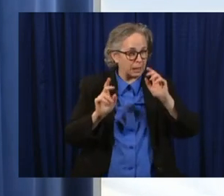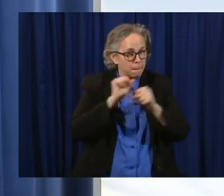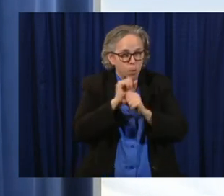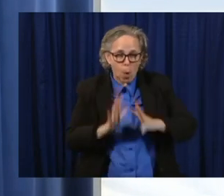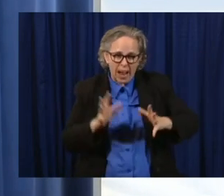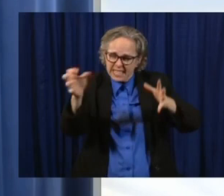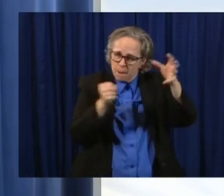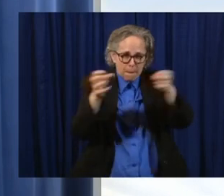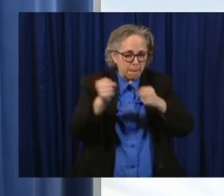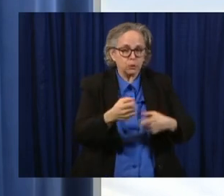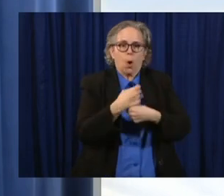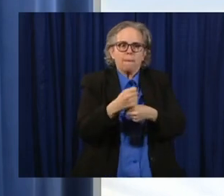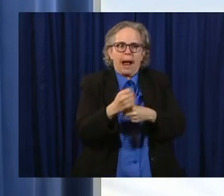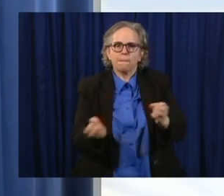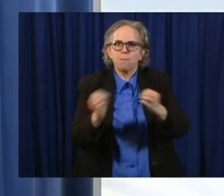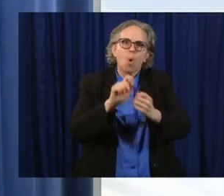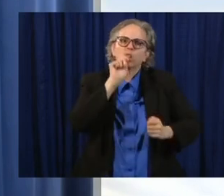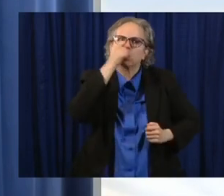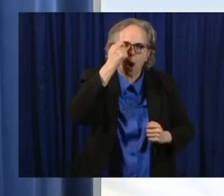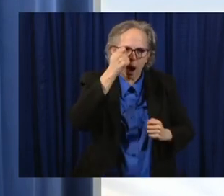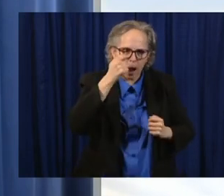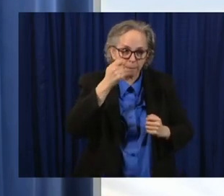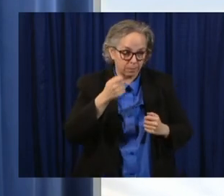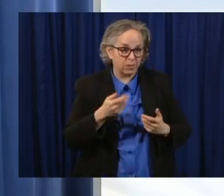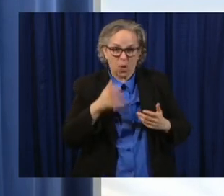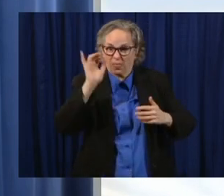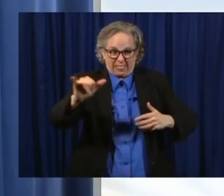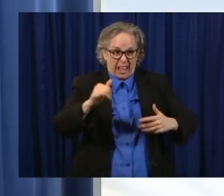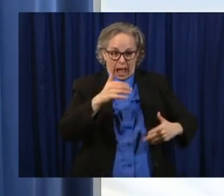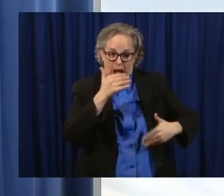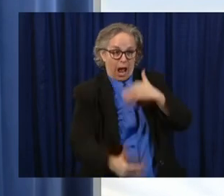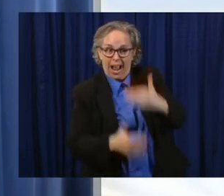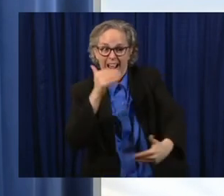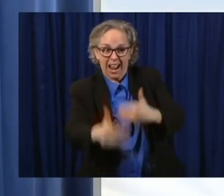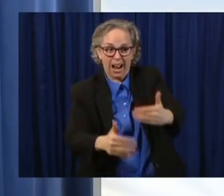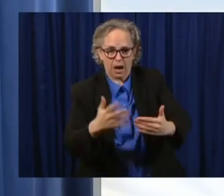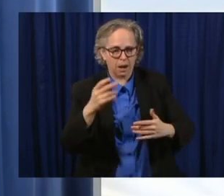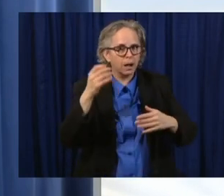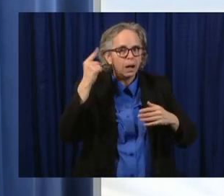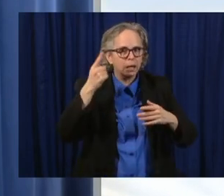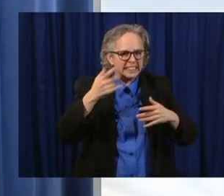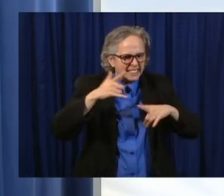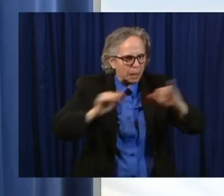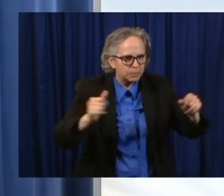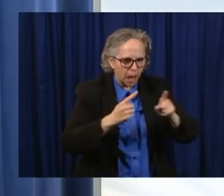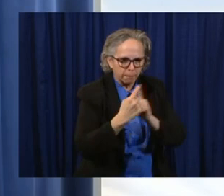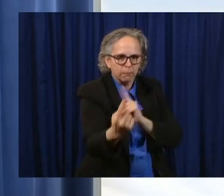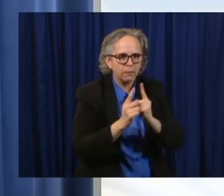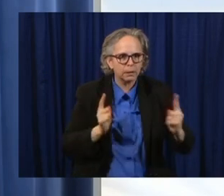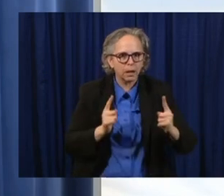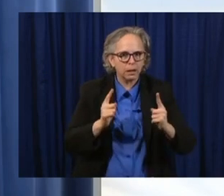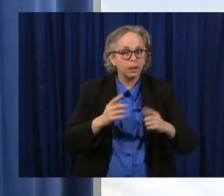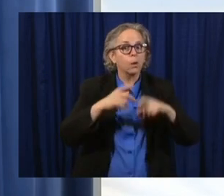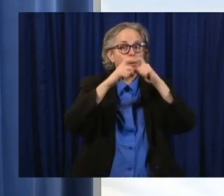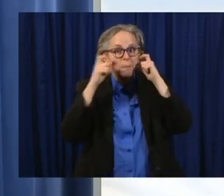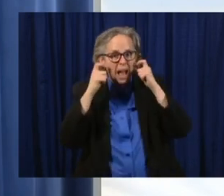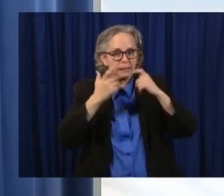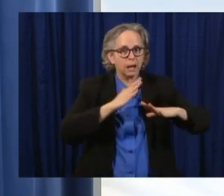while practicing good, safe distancing. That is great news. So I want to thank